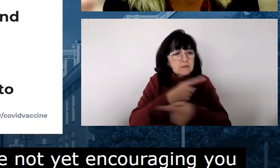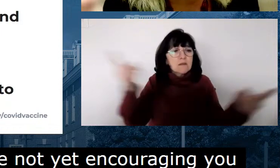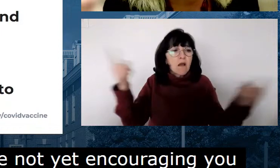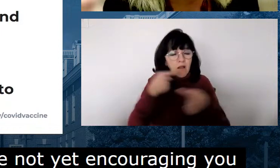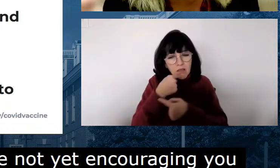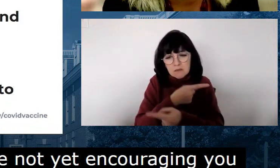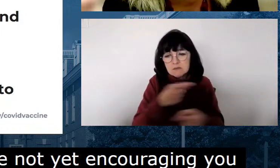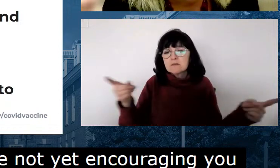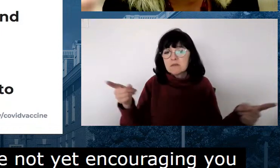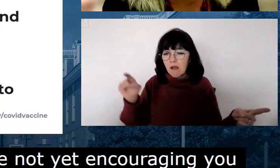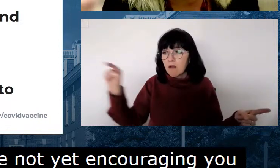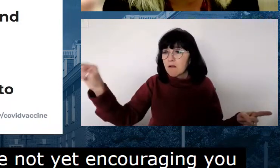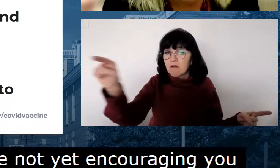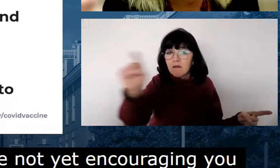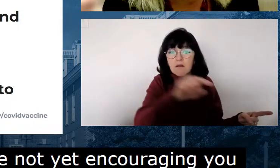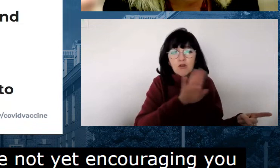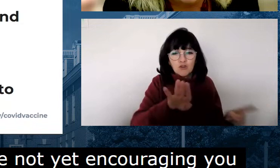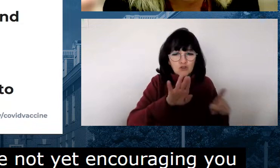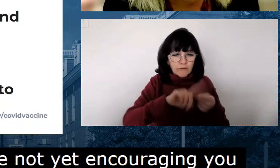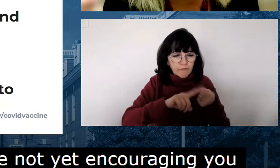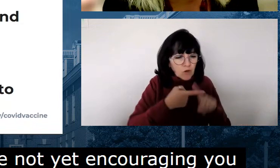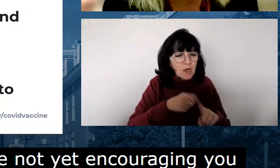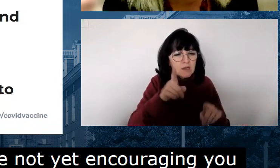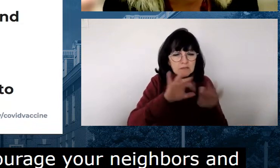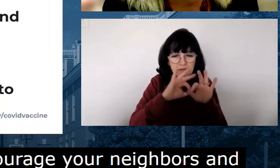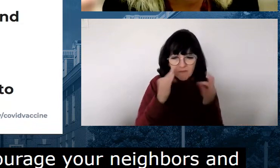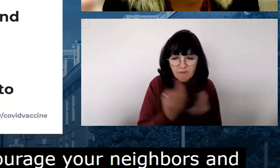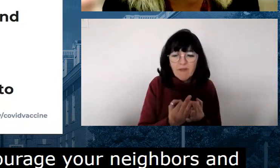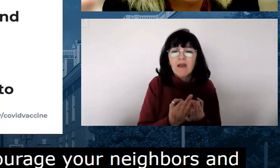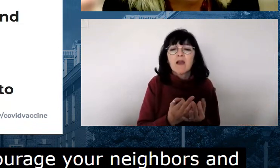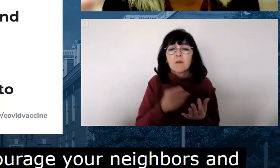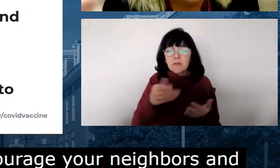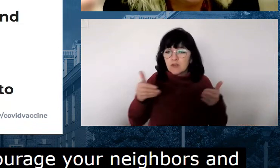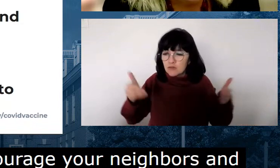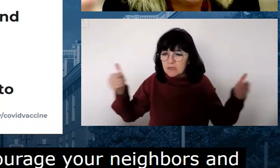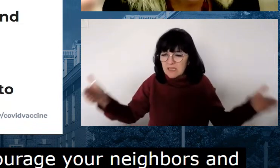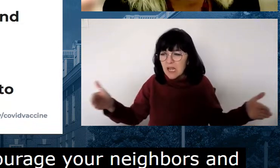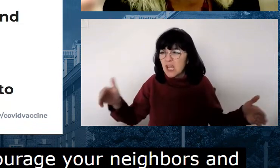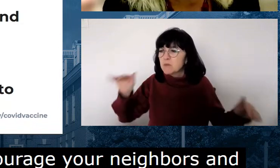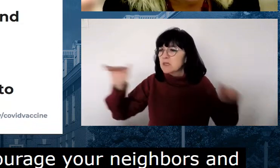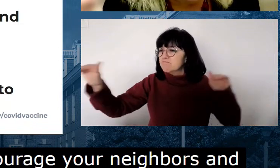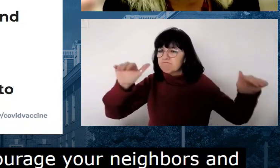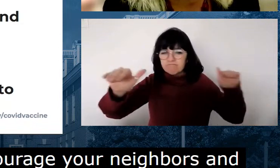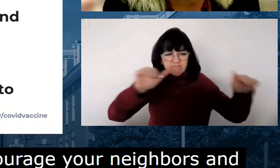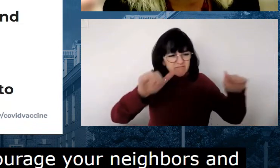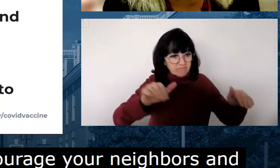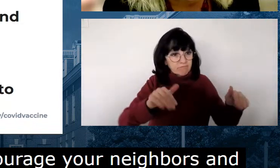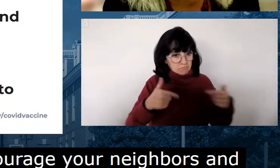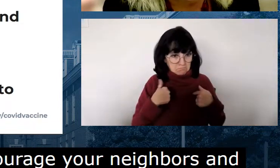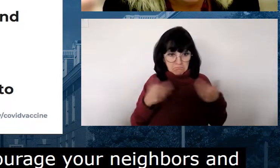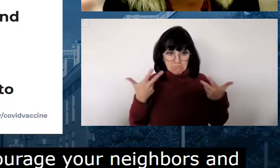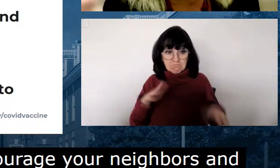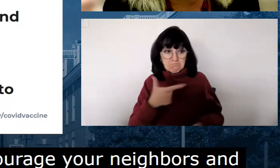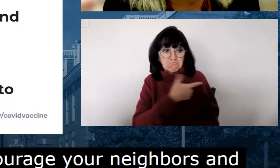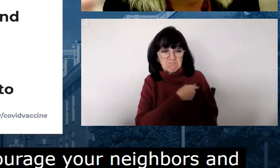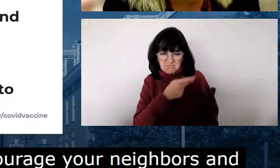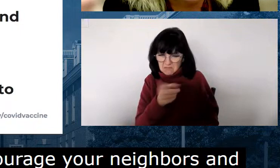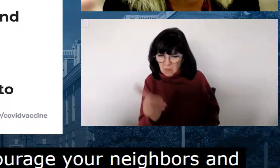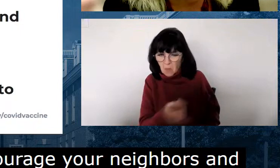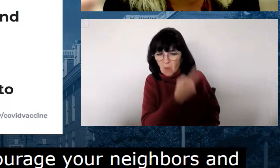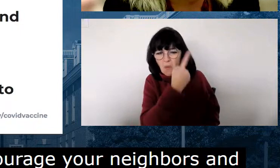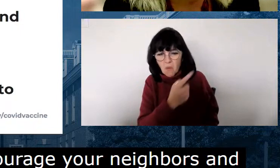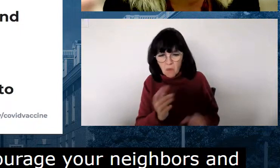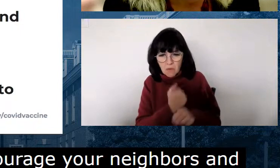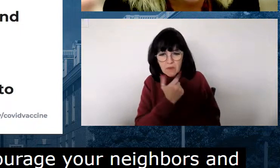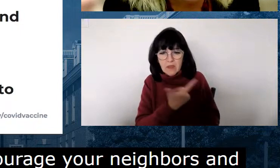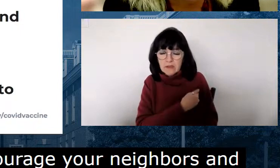to take these same steps. It is through pulling together that we'll be able to move forward out of this